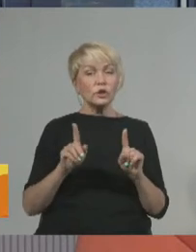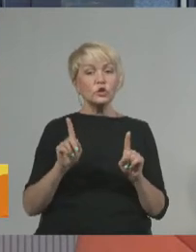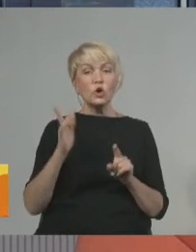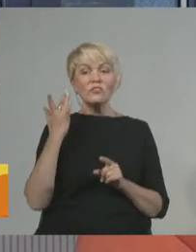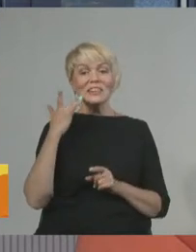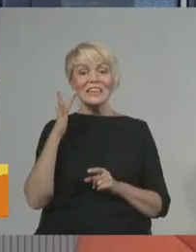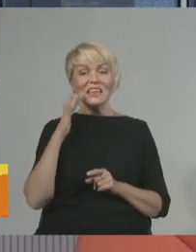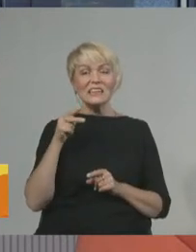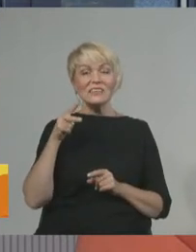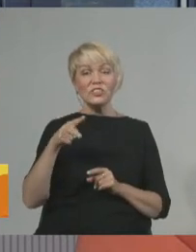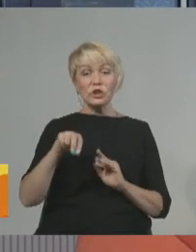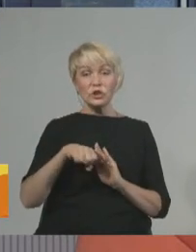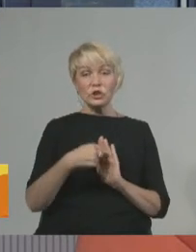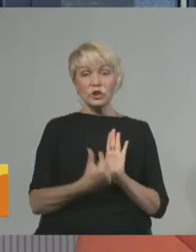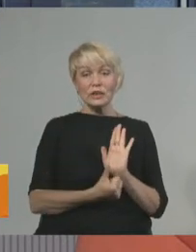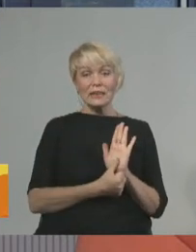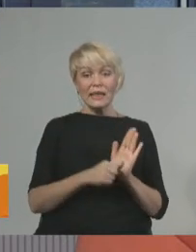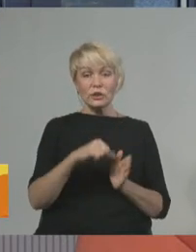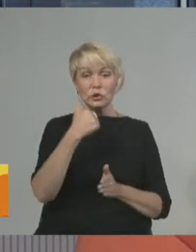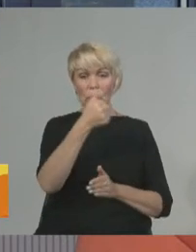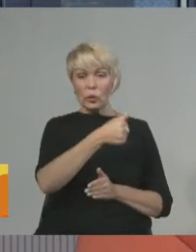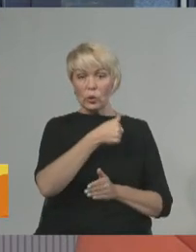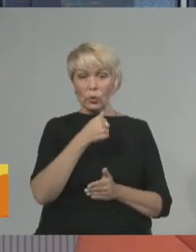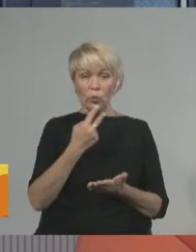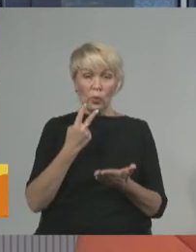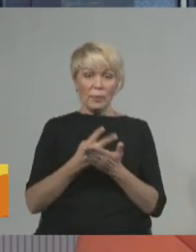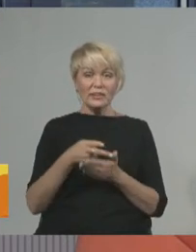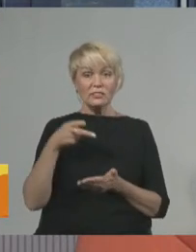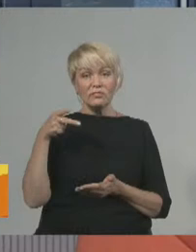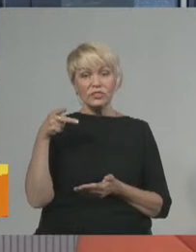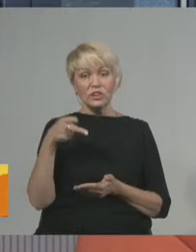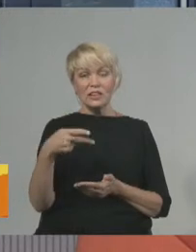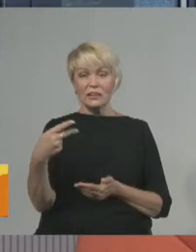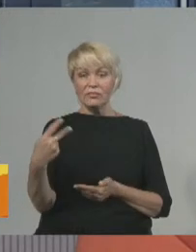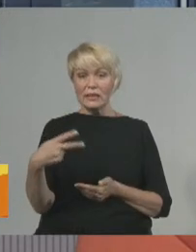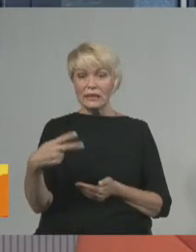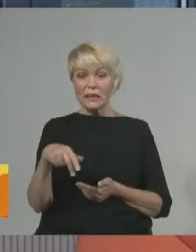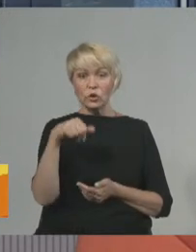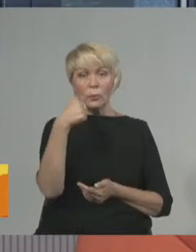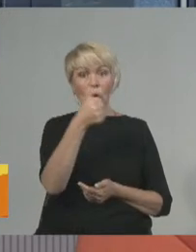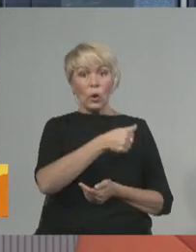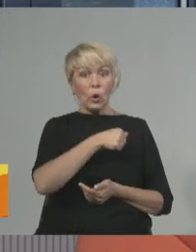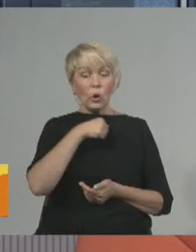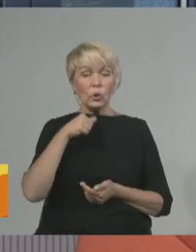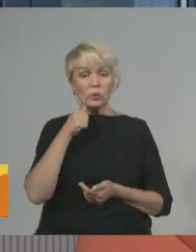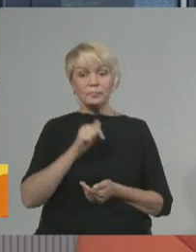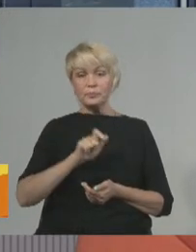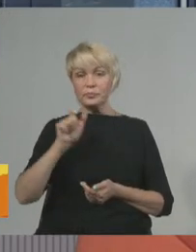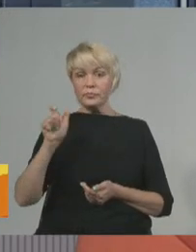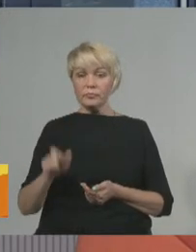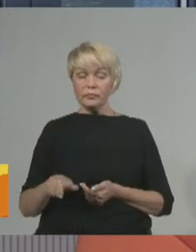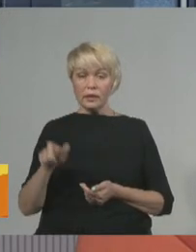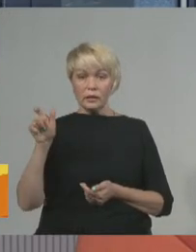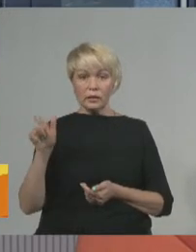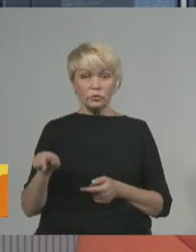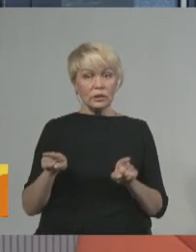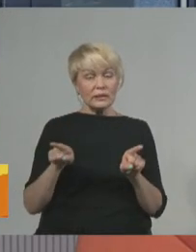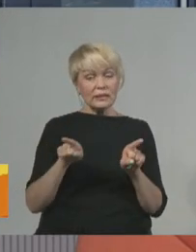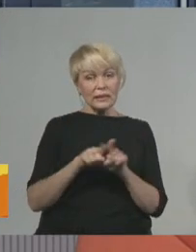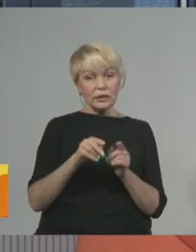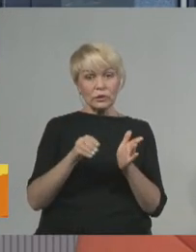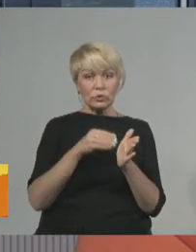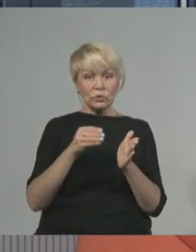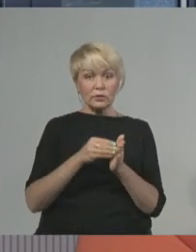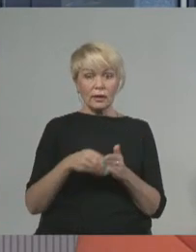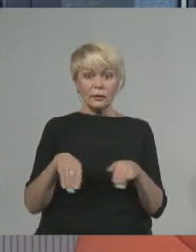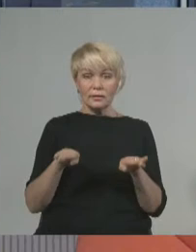in 2020. uh people whether they're voters whether they're journalists like myself we all kind